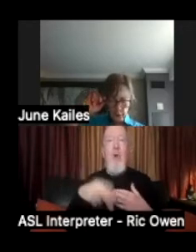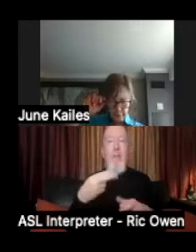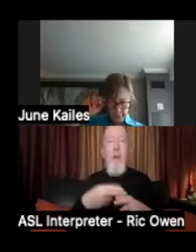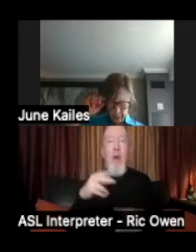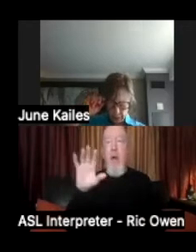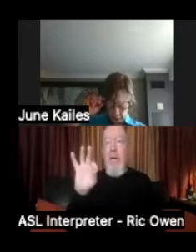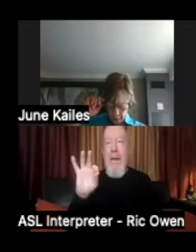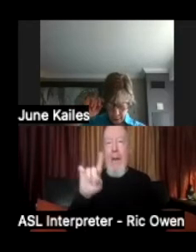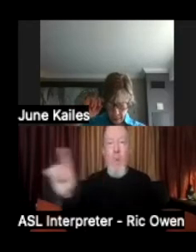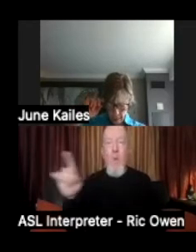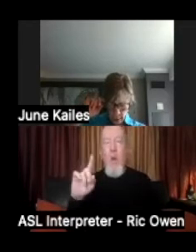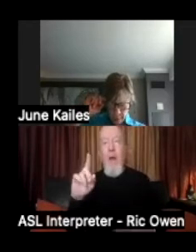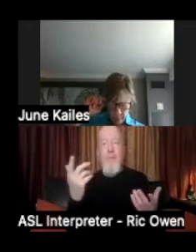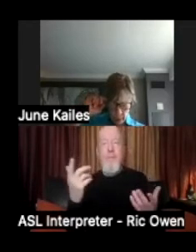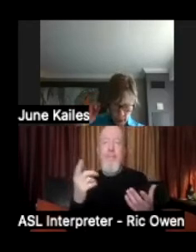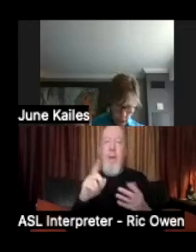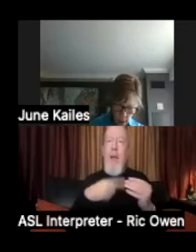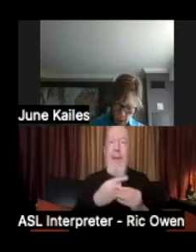major disaster, and